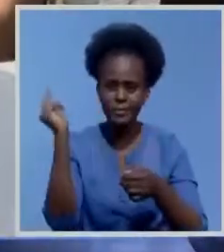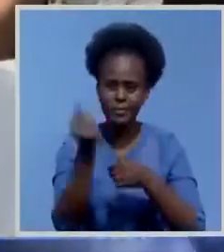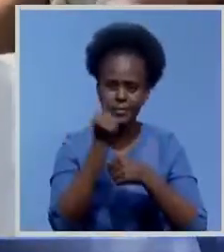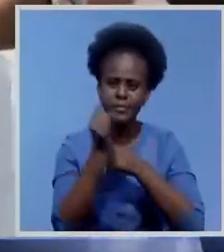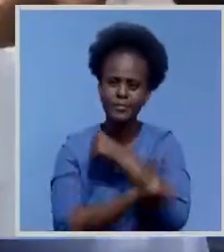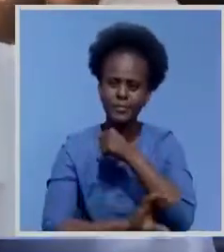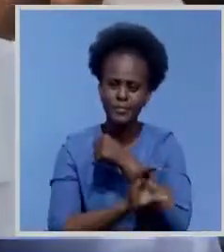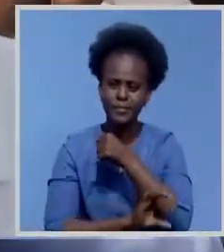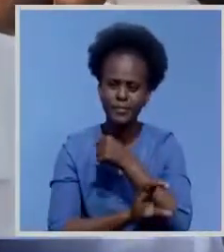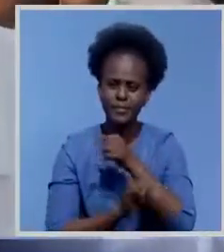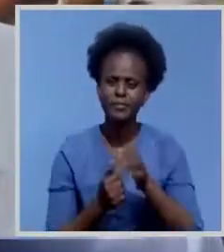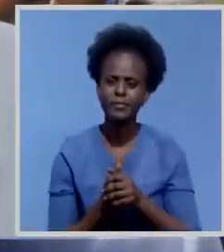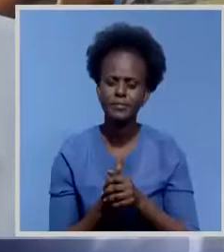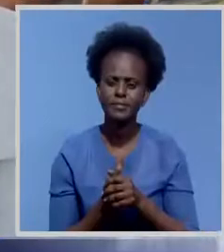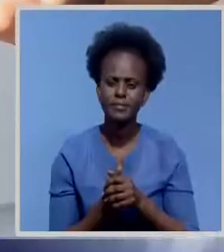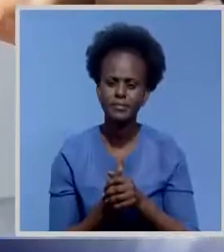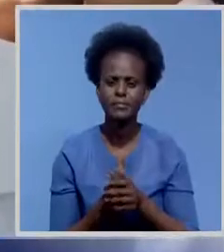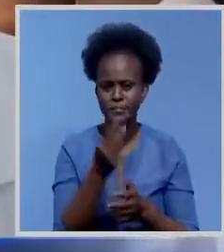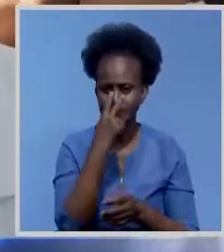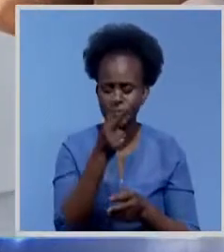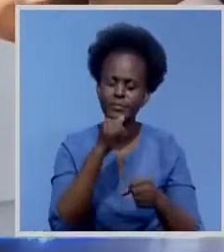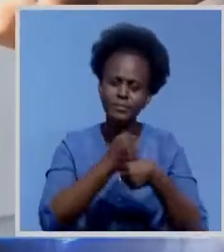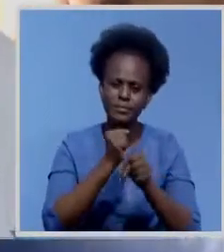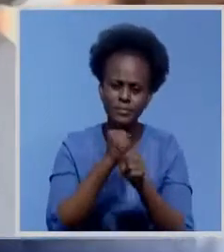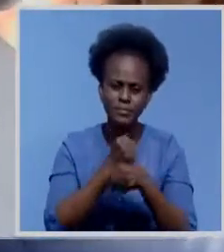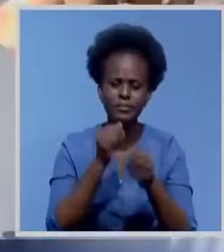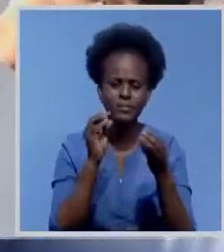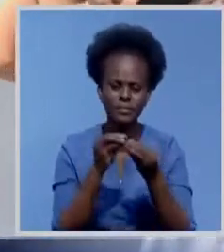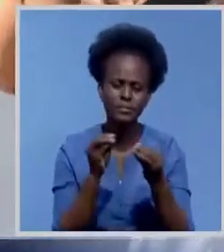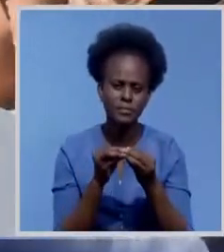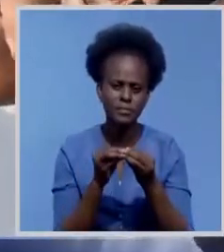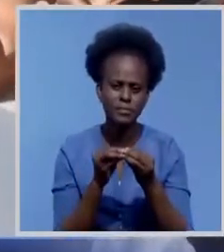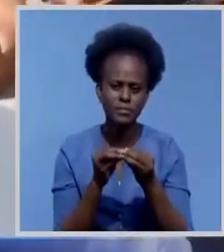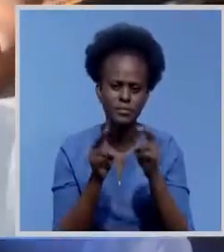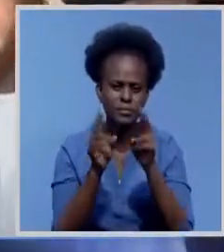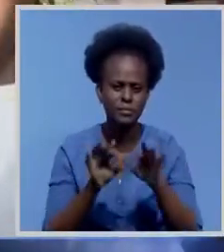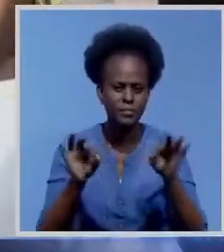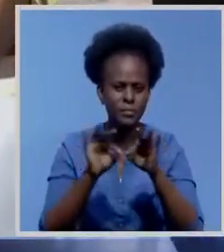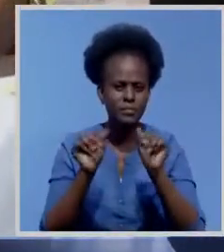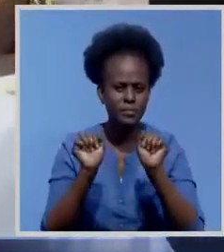The last point I would like to make on manufacturing is the value addition.